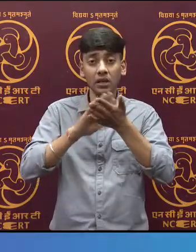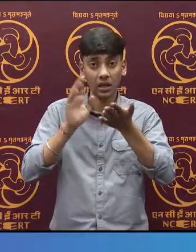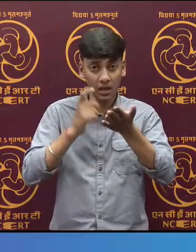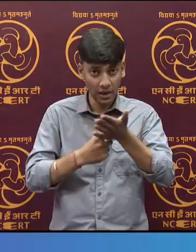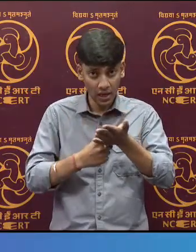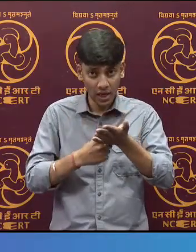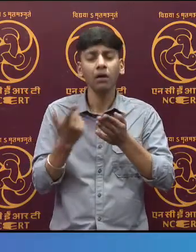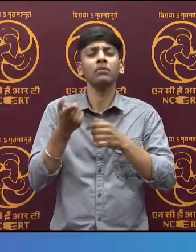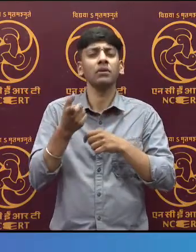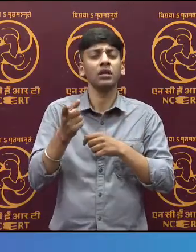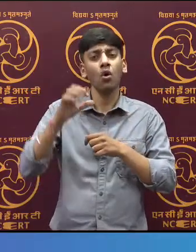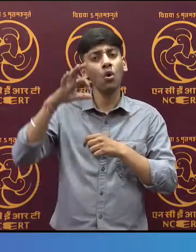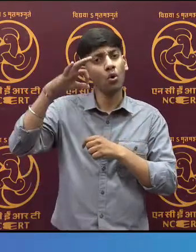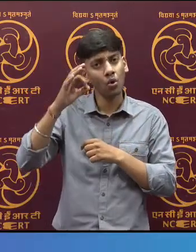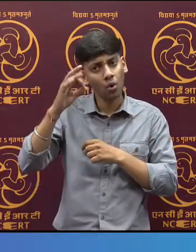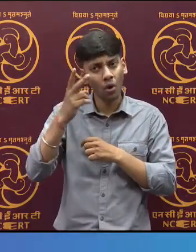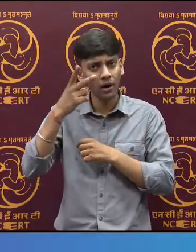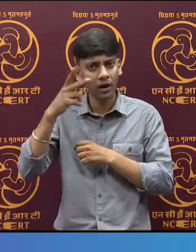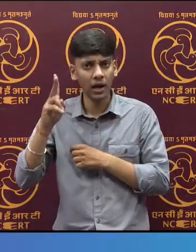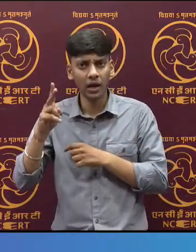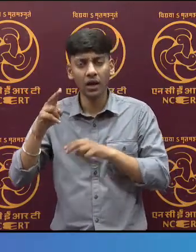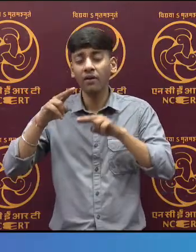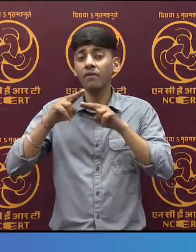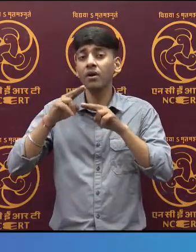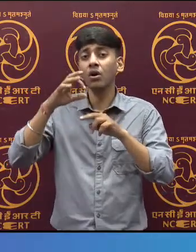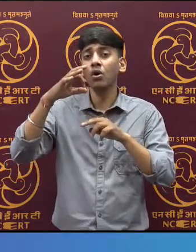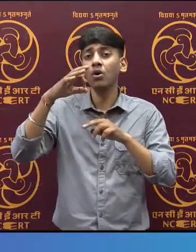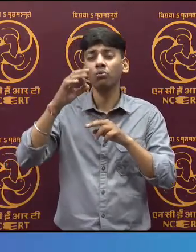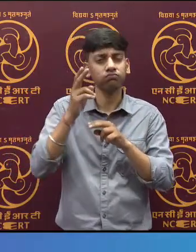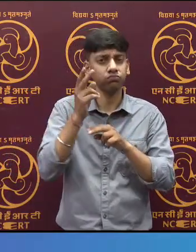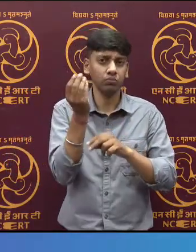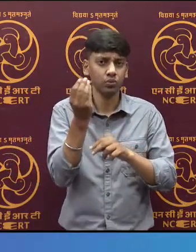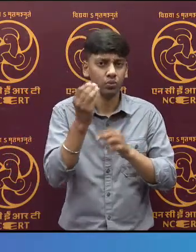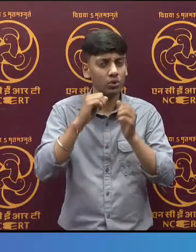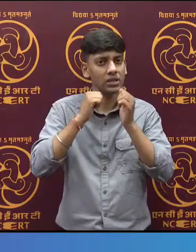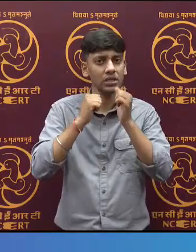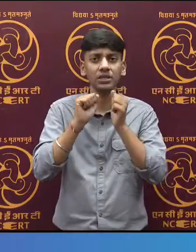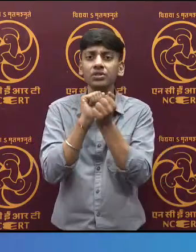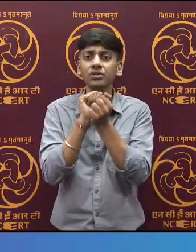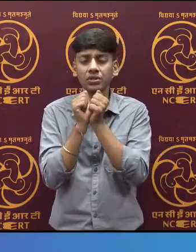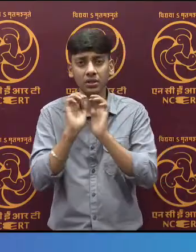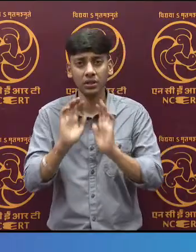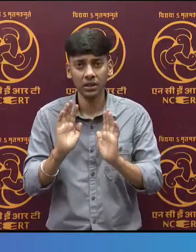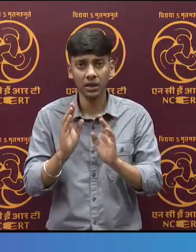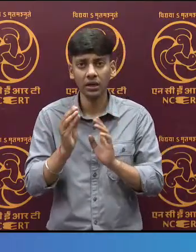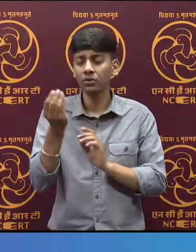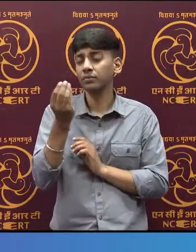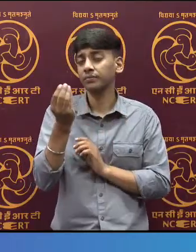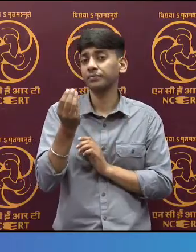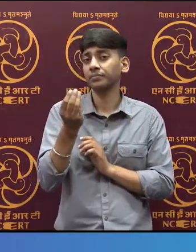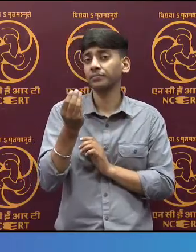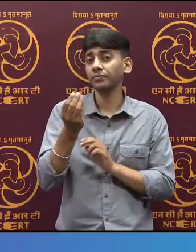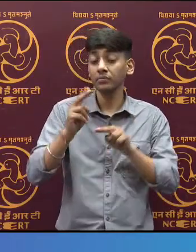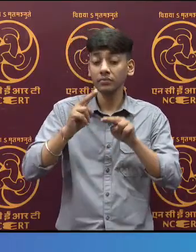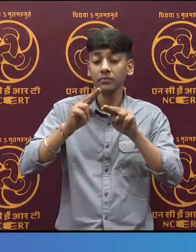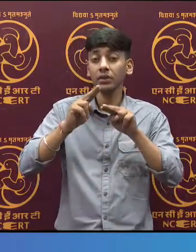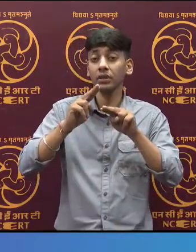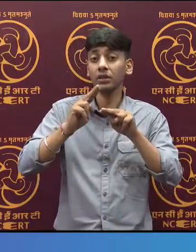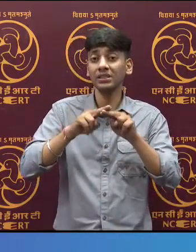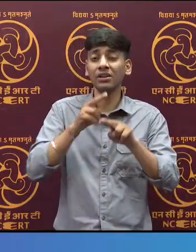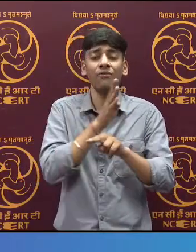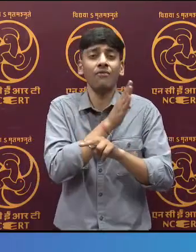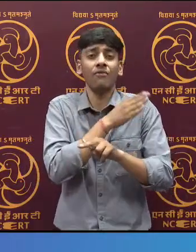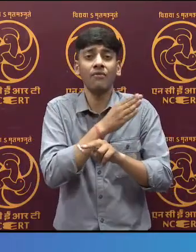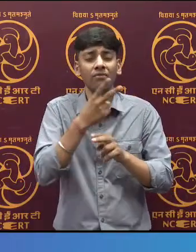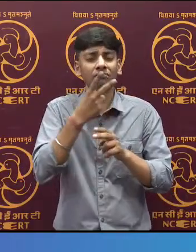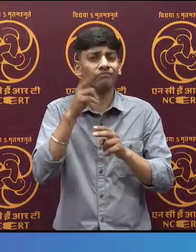surface area of that coin is very much small. So it will experience less drag of air, but the feather will experience more drag